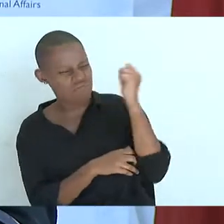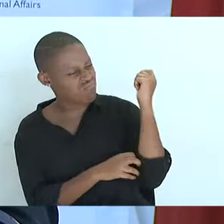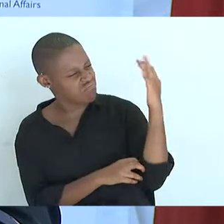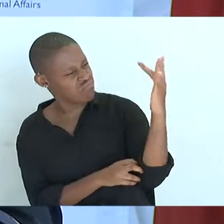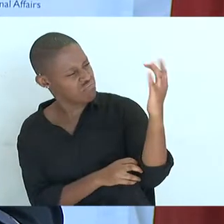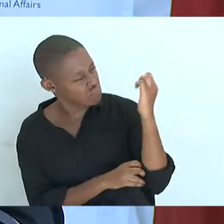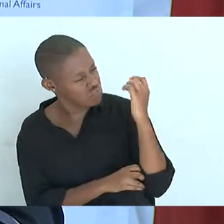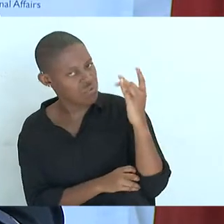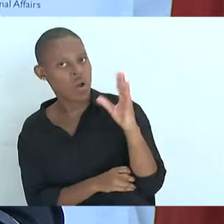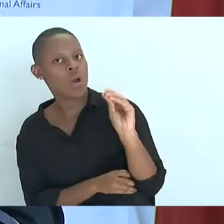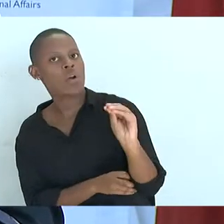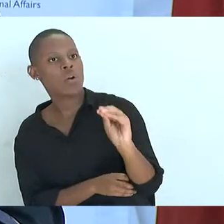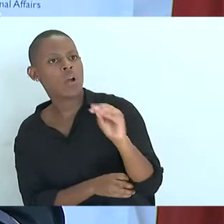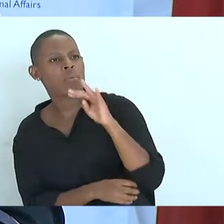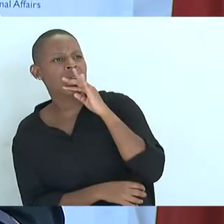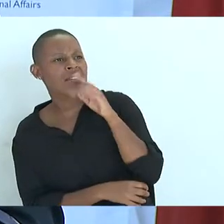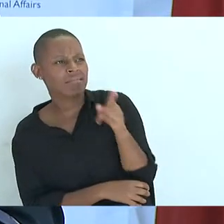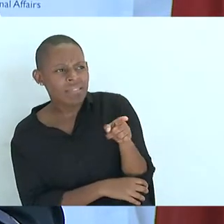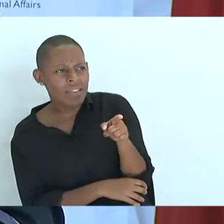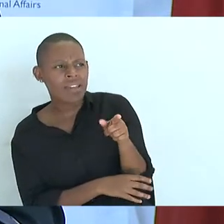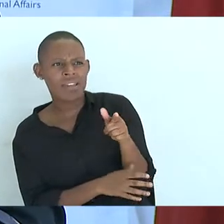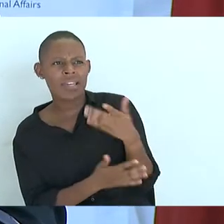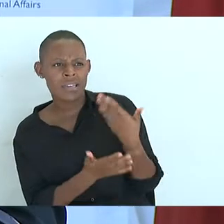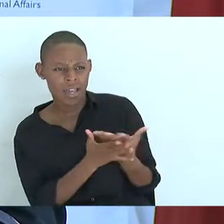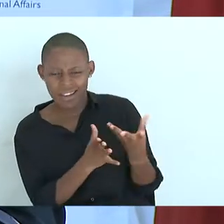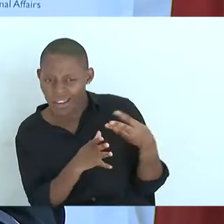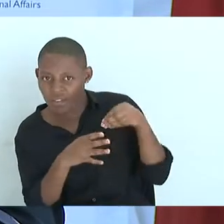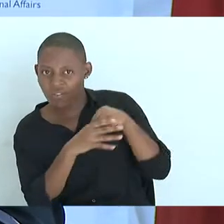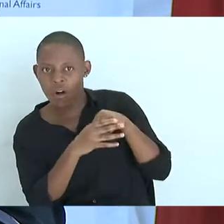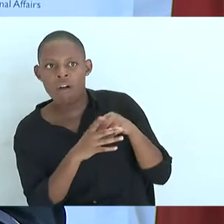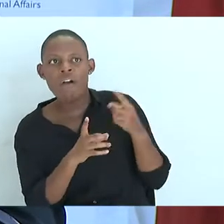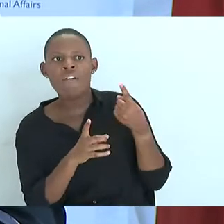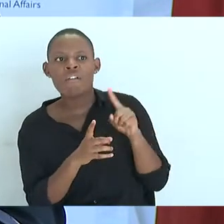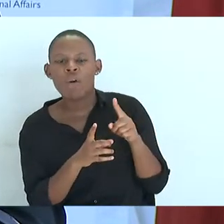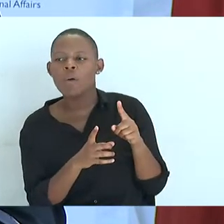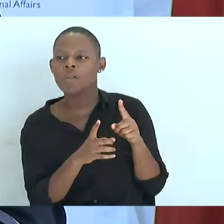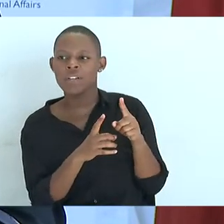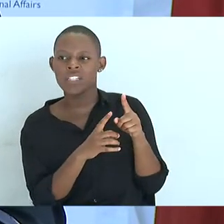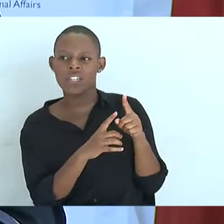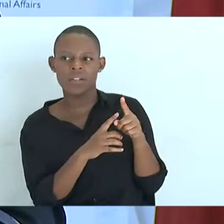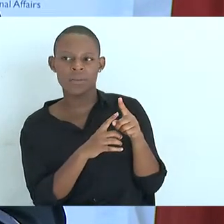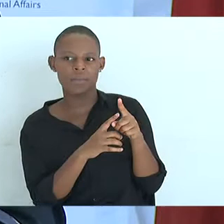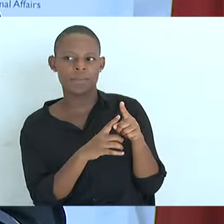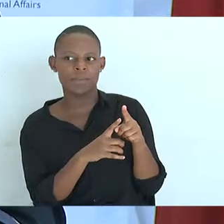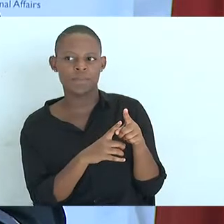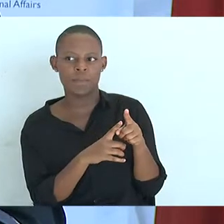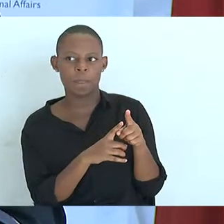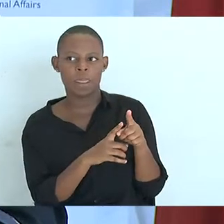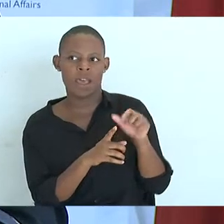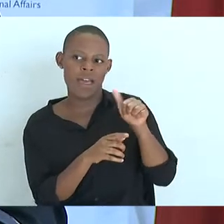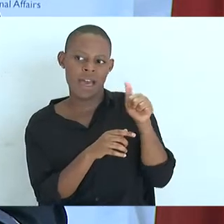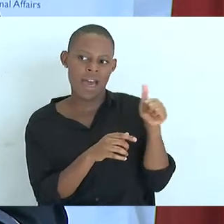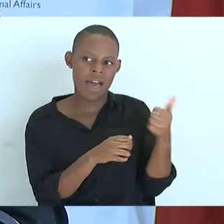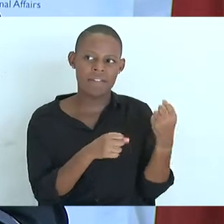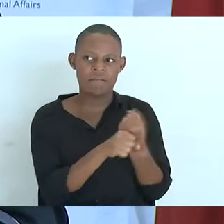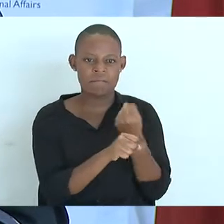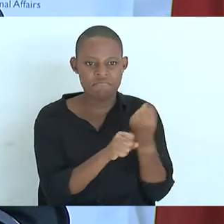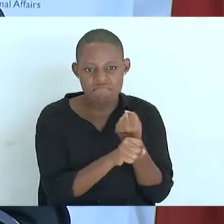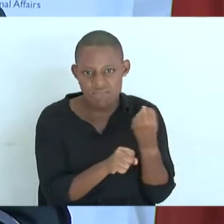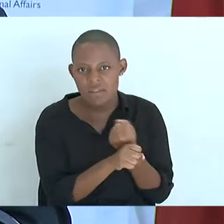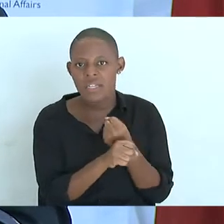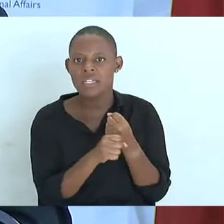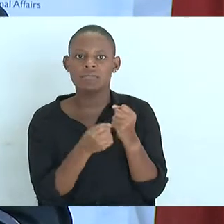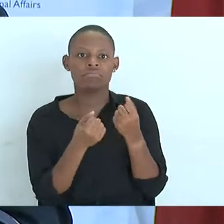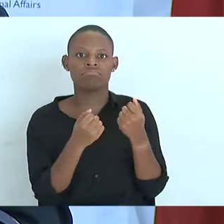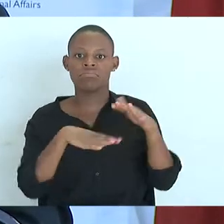beginnings of a new furniture industry, or all byproducts that come from the non-timber sector. Of course, your tourism can